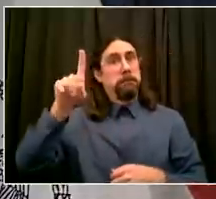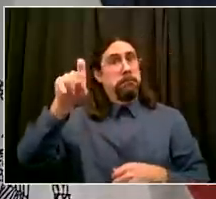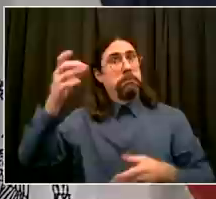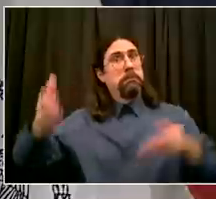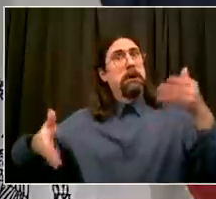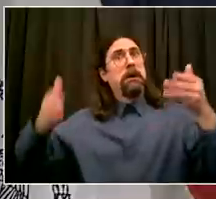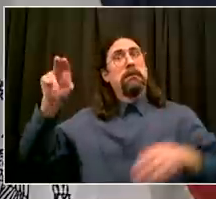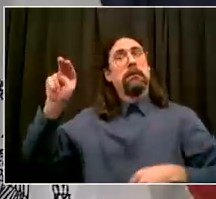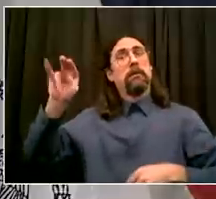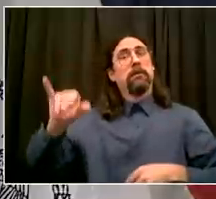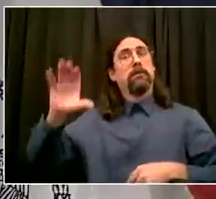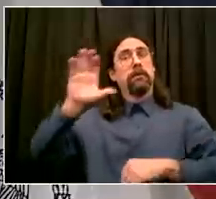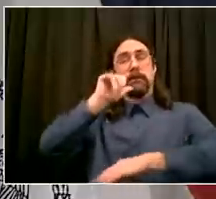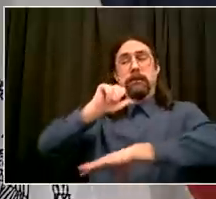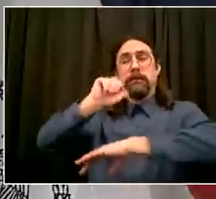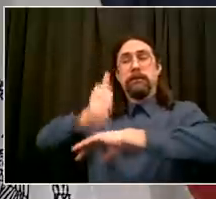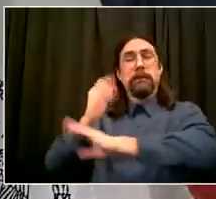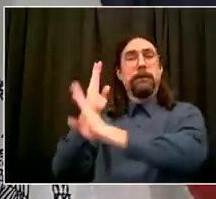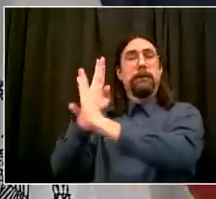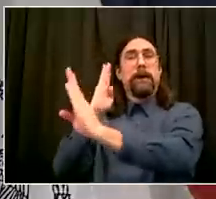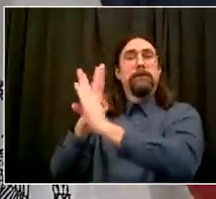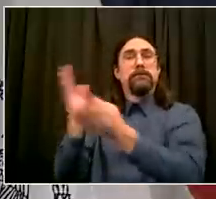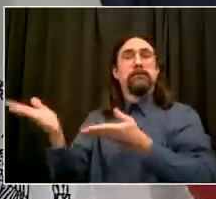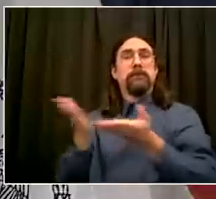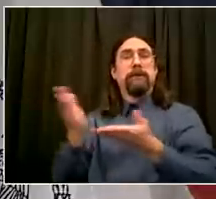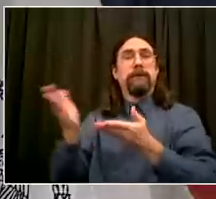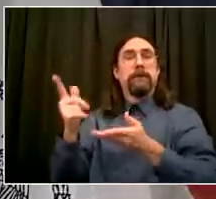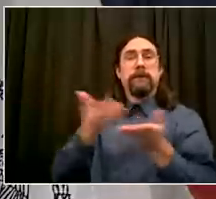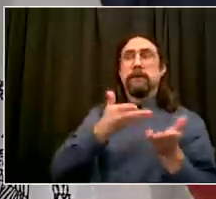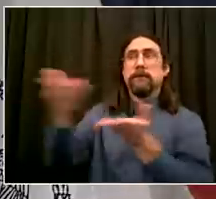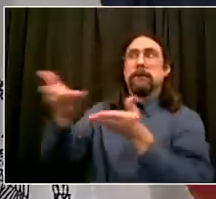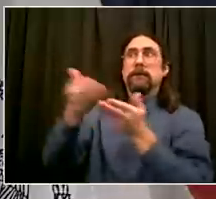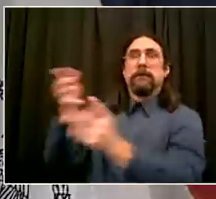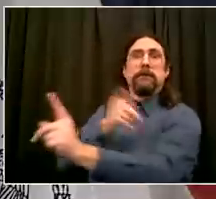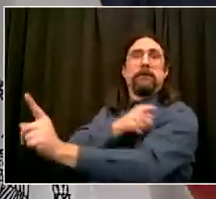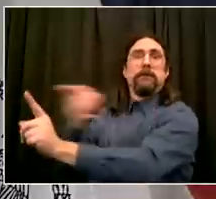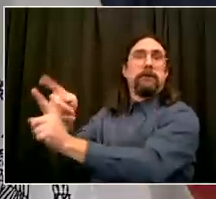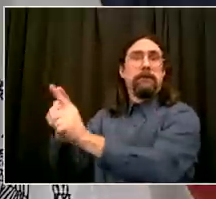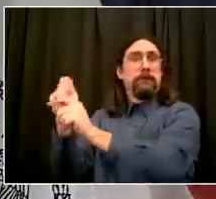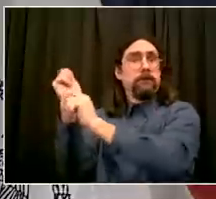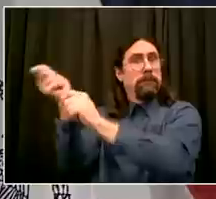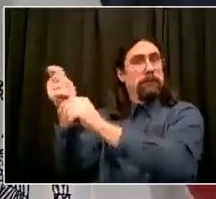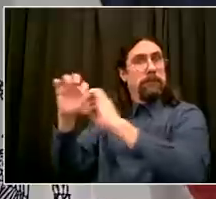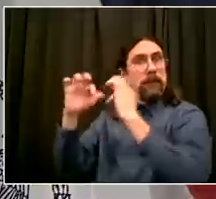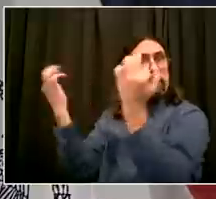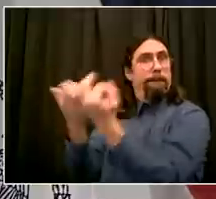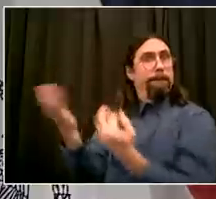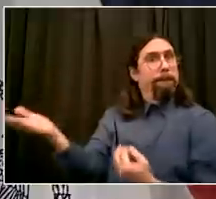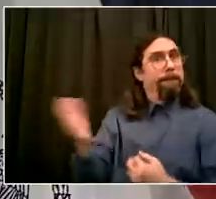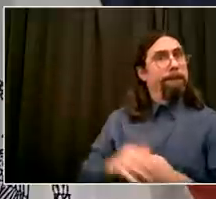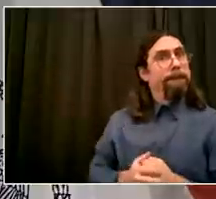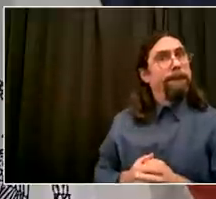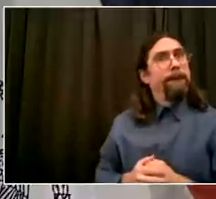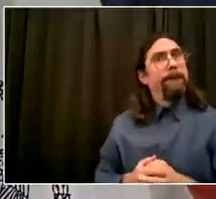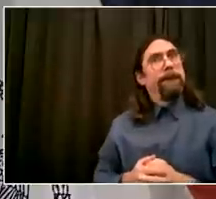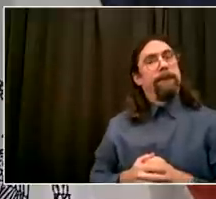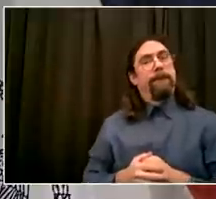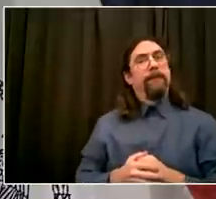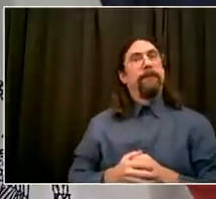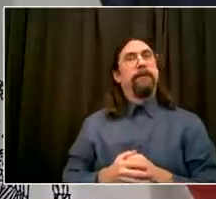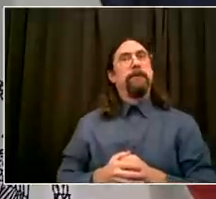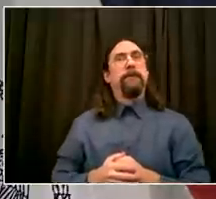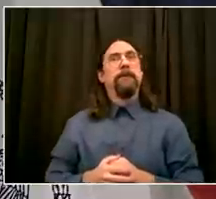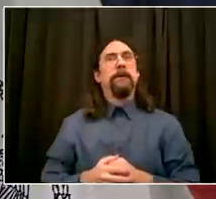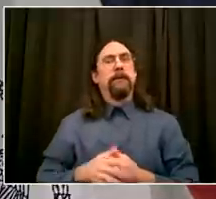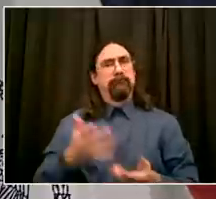to location sites so they can get vaccinated. Yeah, I'll start and I'll turn to Lorraine. Definitely, that's the